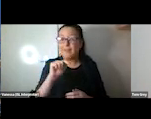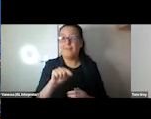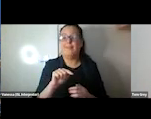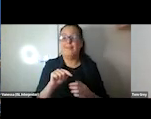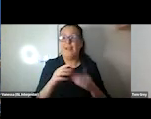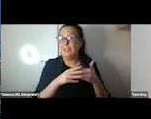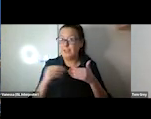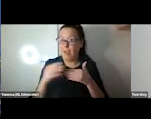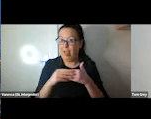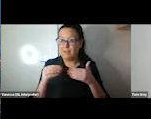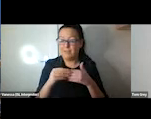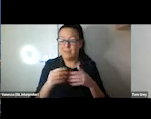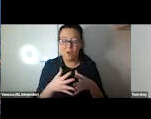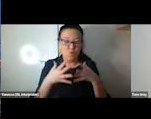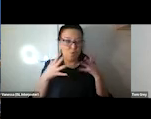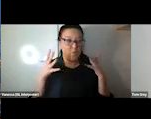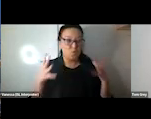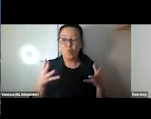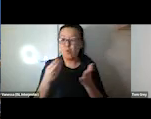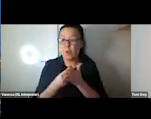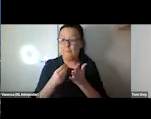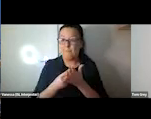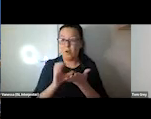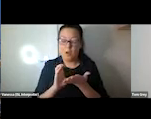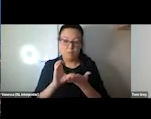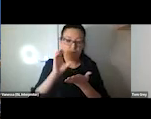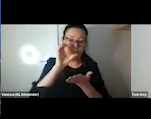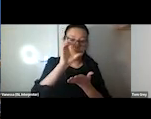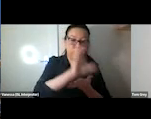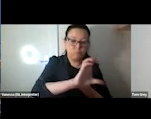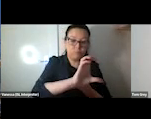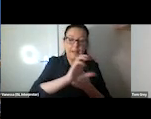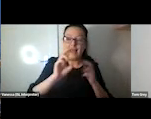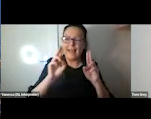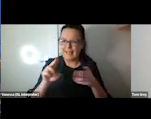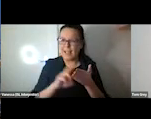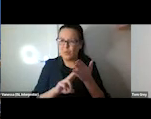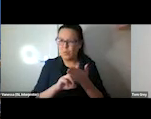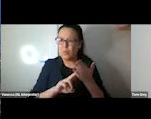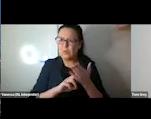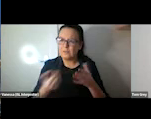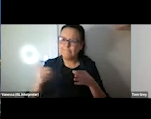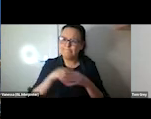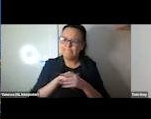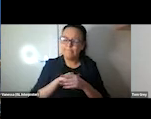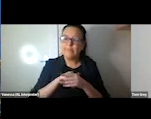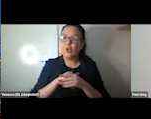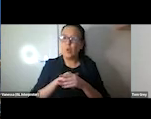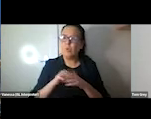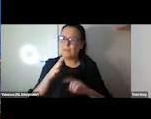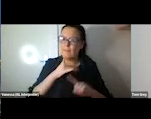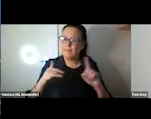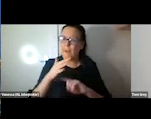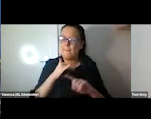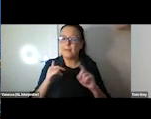a huge amount of money that we can be using towards developing a more inclusive environment. In many sectors such as